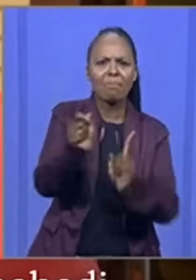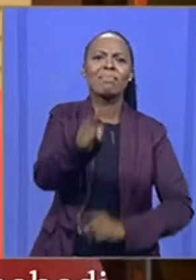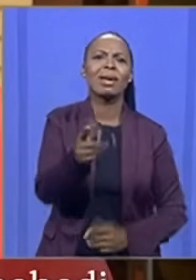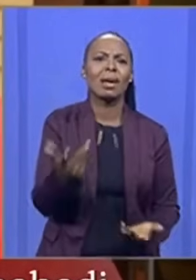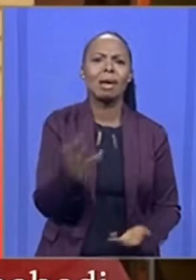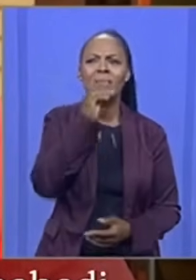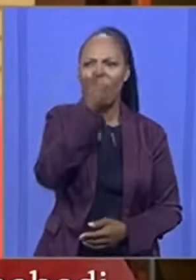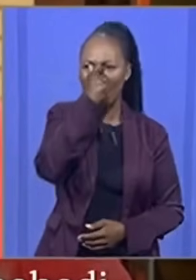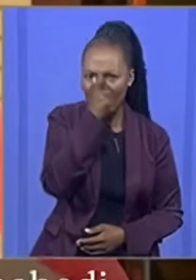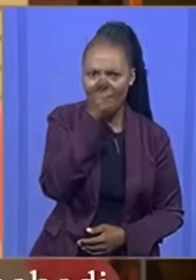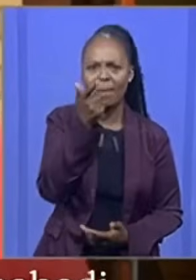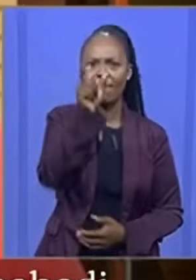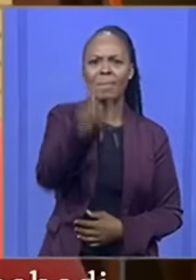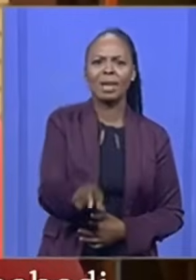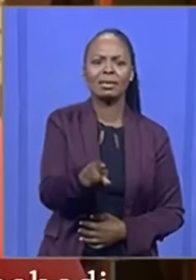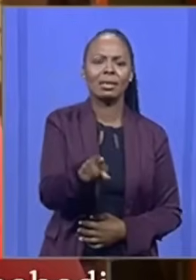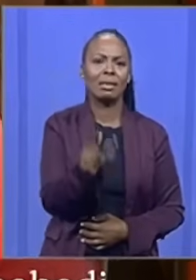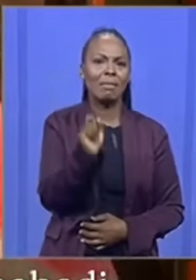these things is a